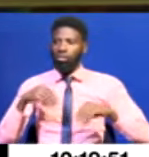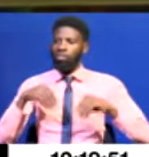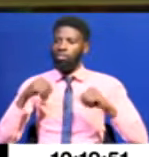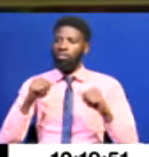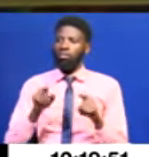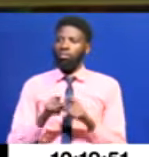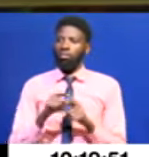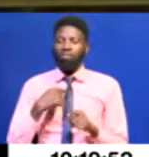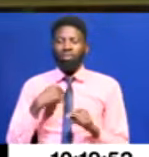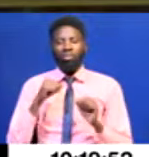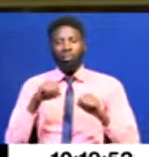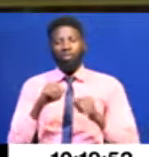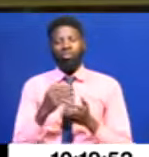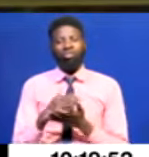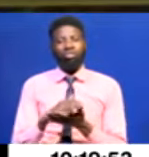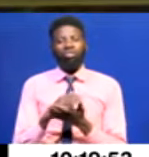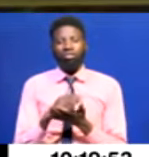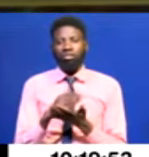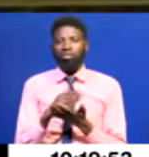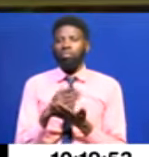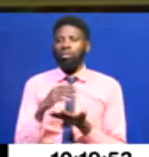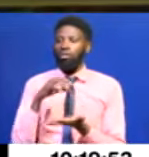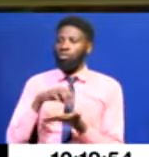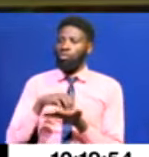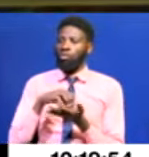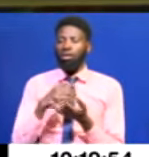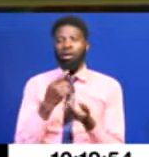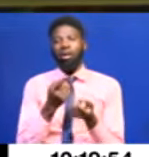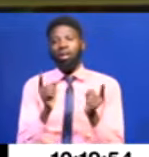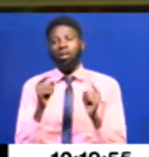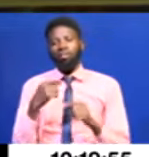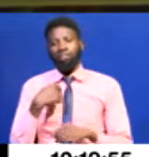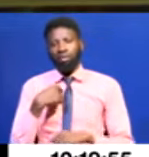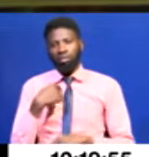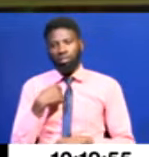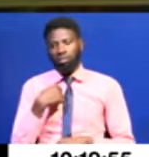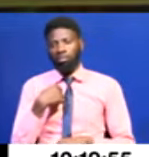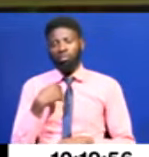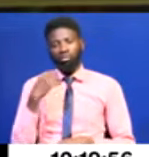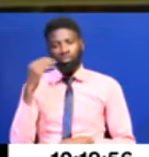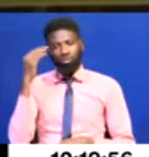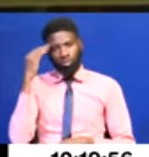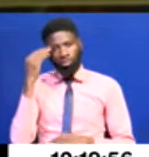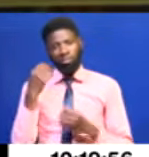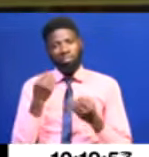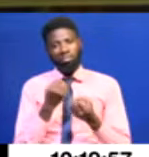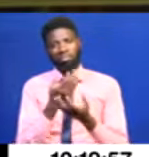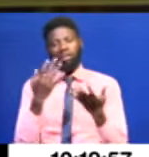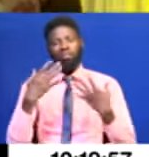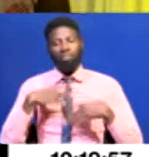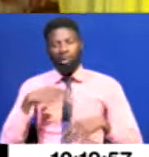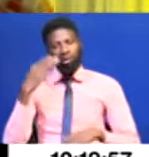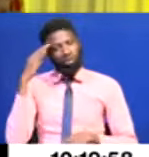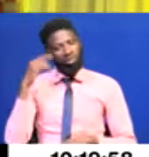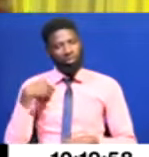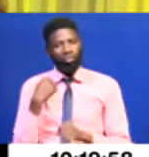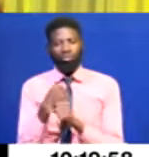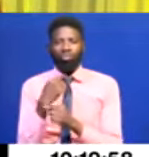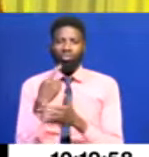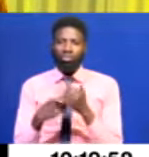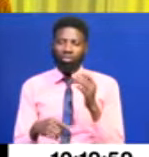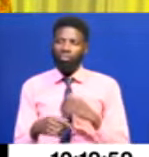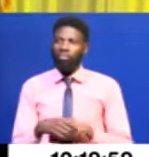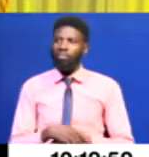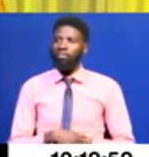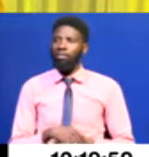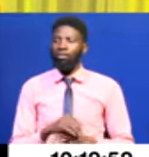I can share this content with everyone, because I'm sure not so many people know what I'm doing. They don't even know what is stop motion. Storytelling